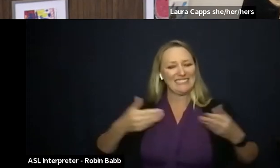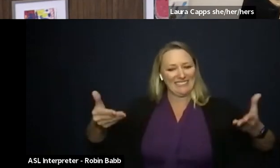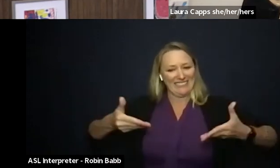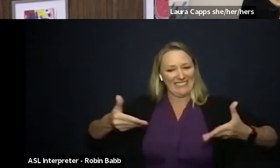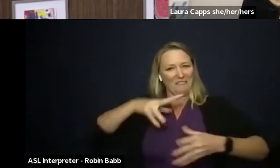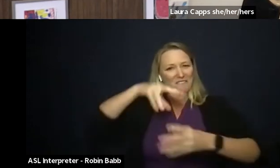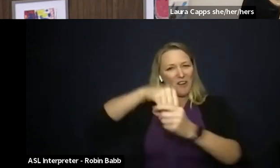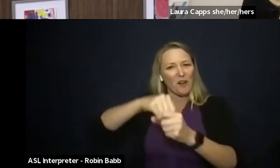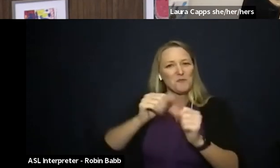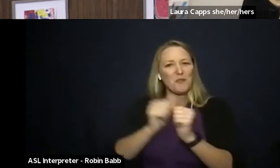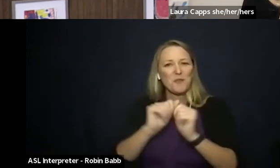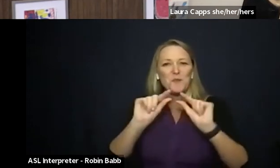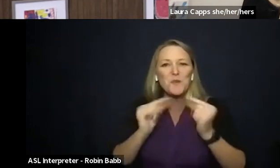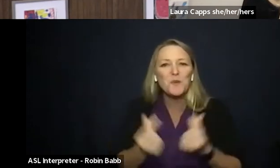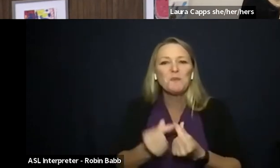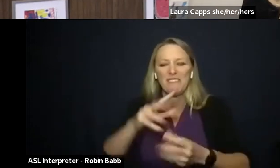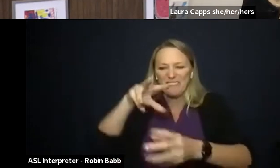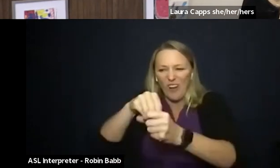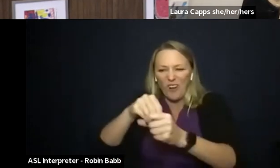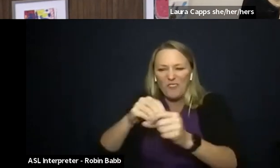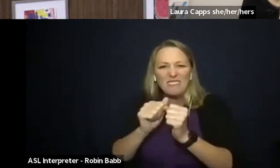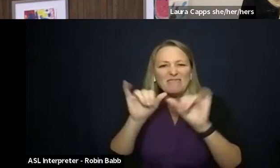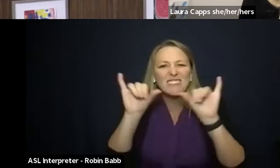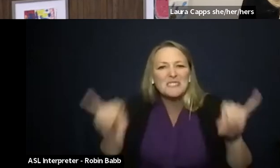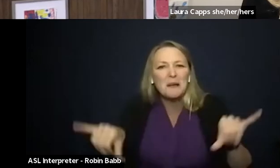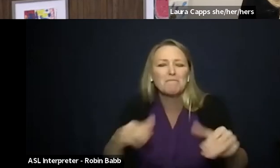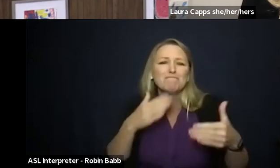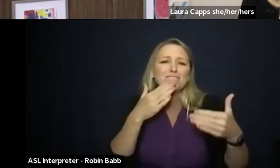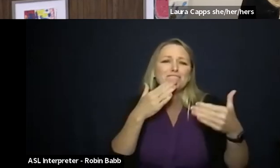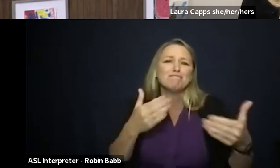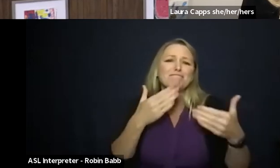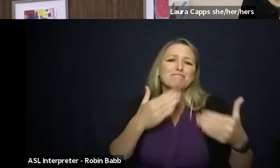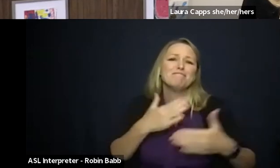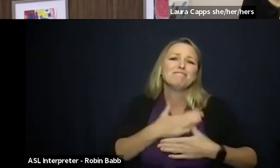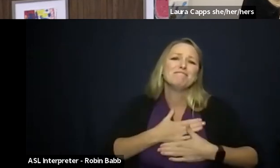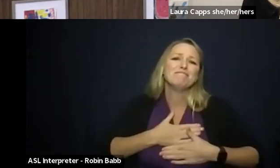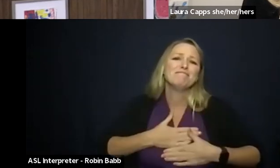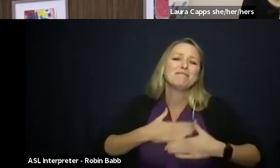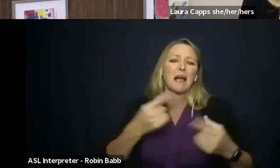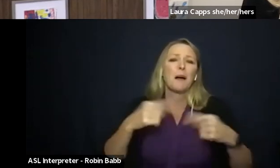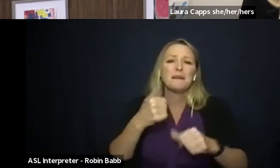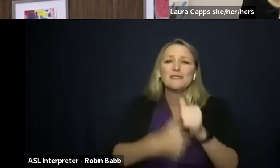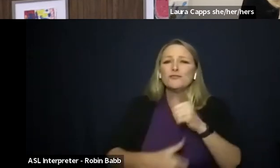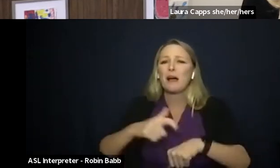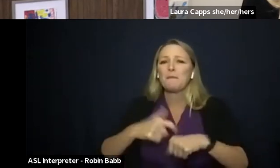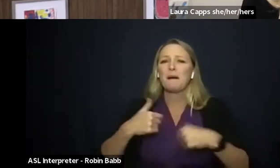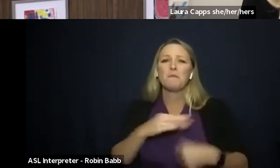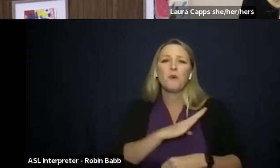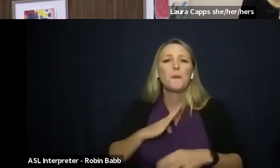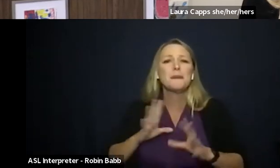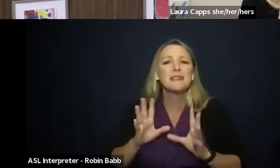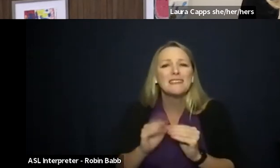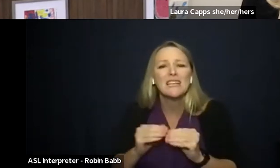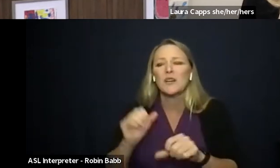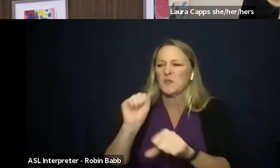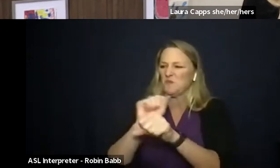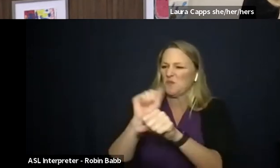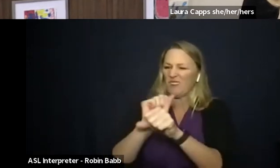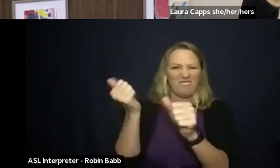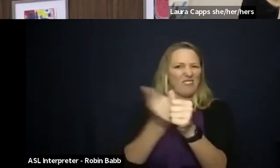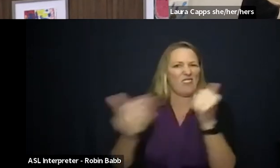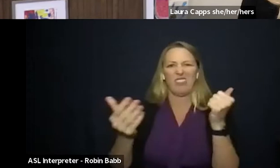group and this system i'm so grateful to be here every time we have a board meeting and working on everything within the district